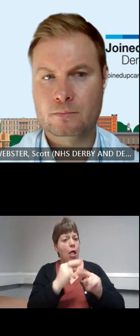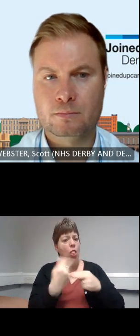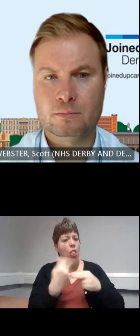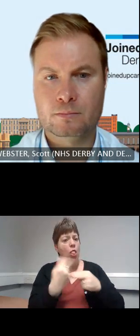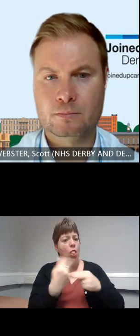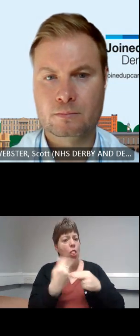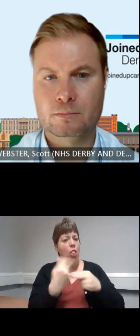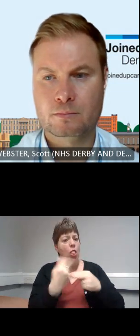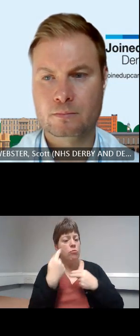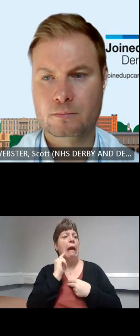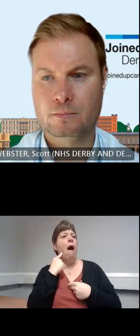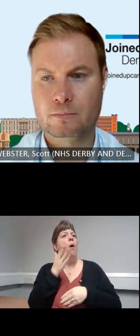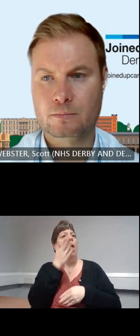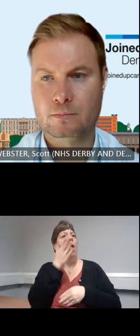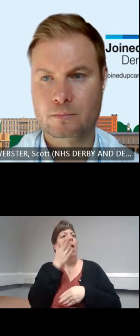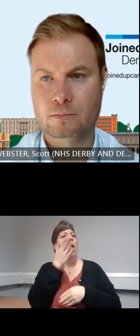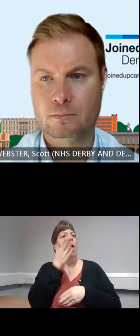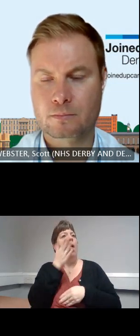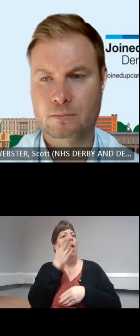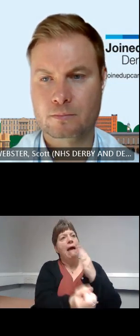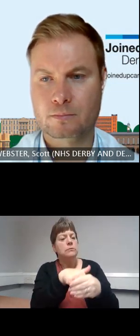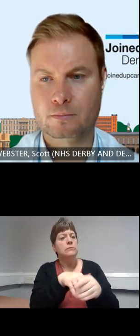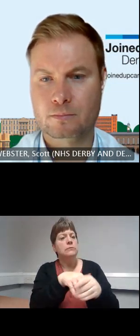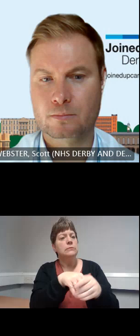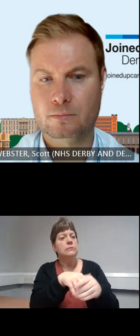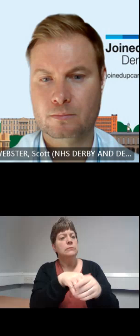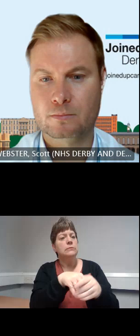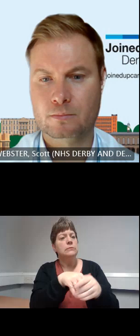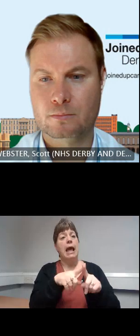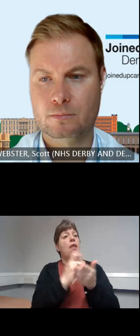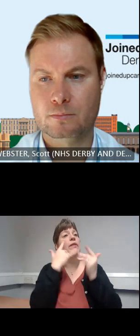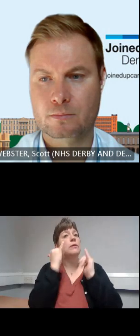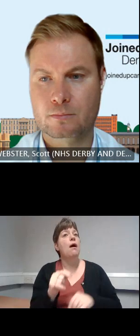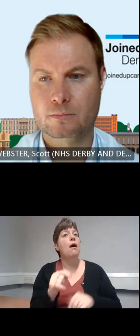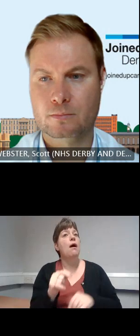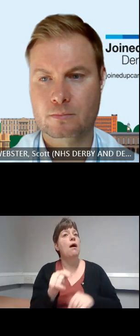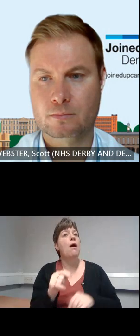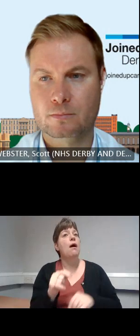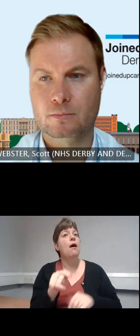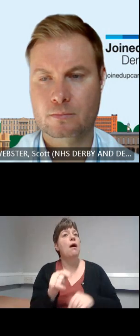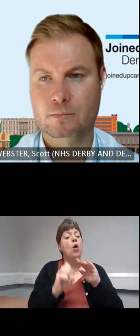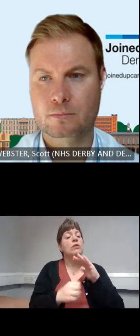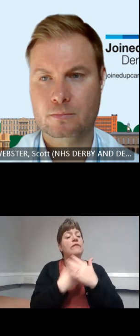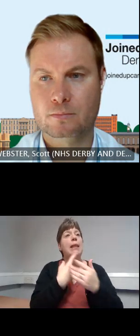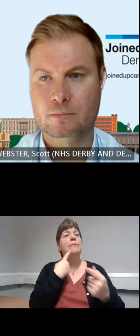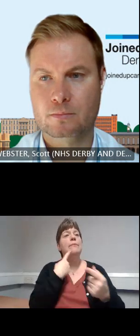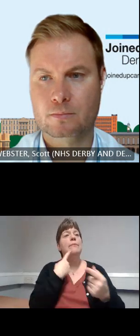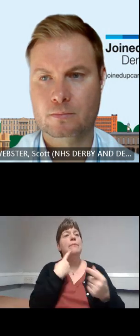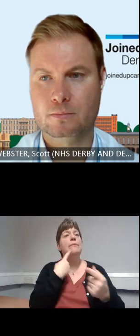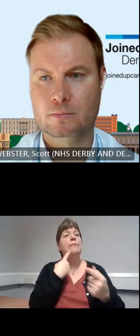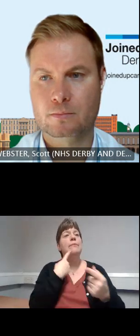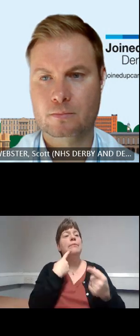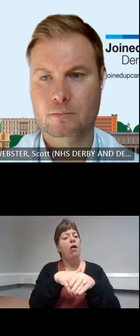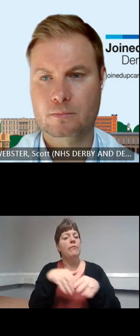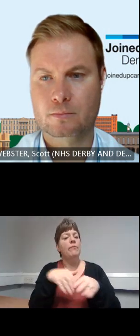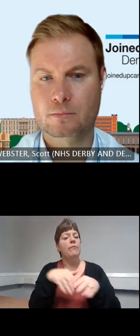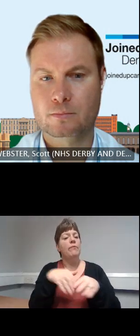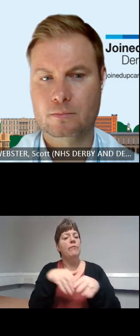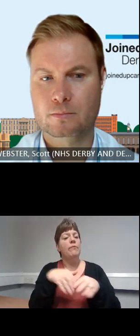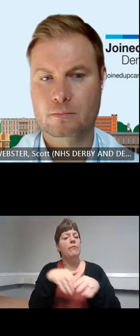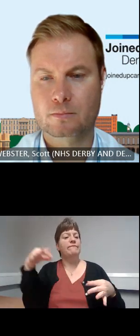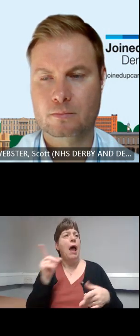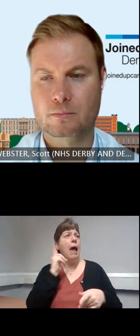up to the events, and can also do the survey on there as well. We've also developed an information and involvement flyer that